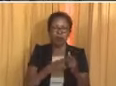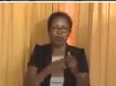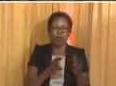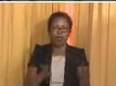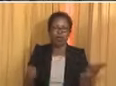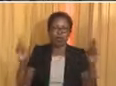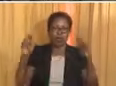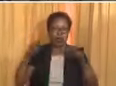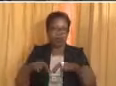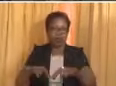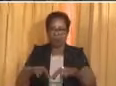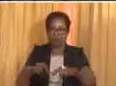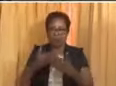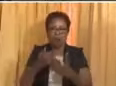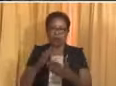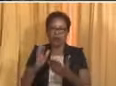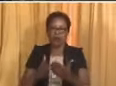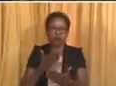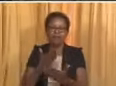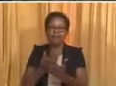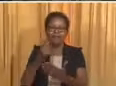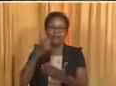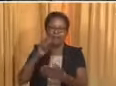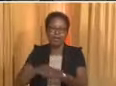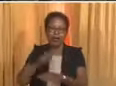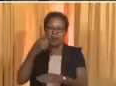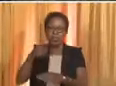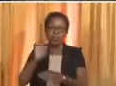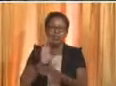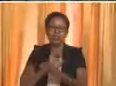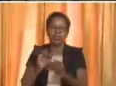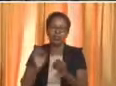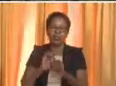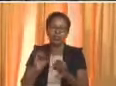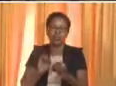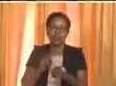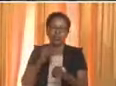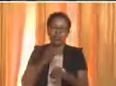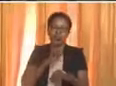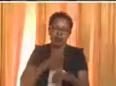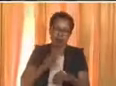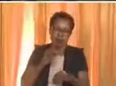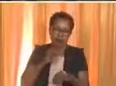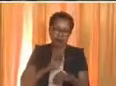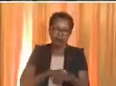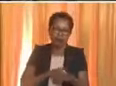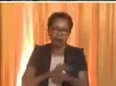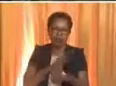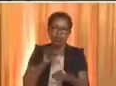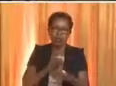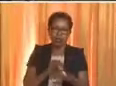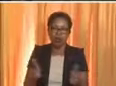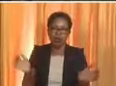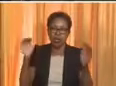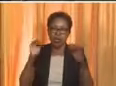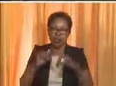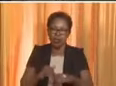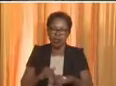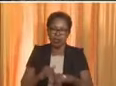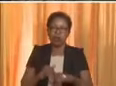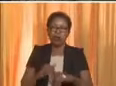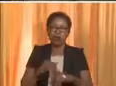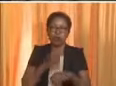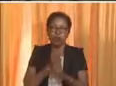there. Lastly, on this question of public participation, I believe it is time for the legislature to urgently provide for the parameters of